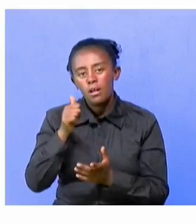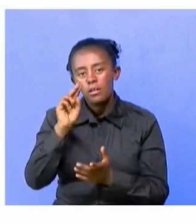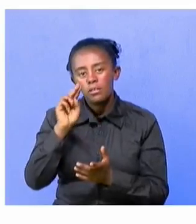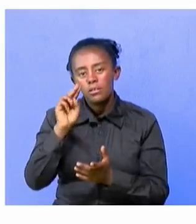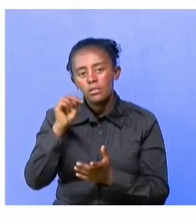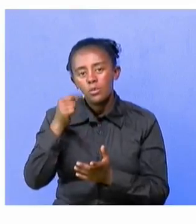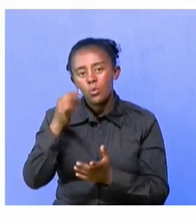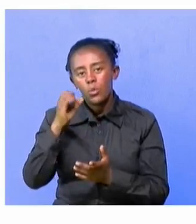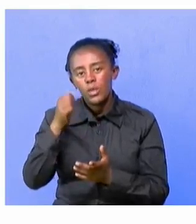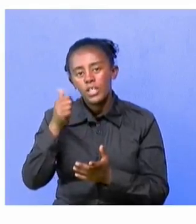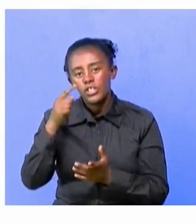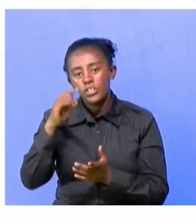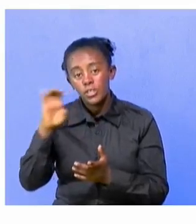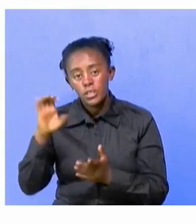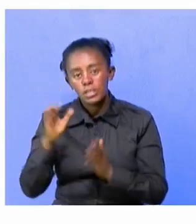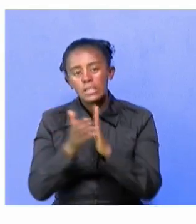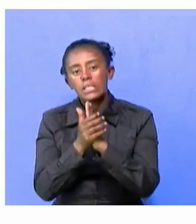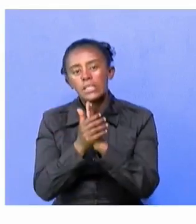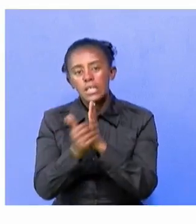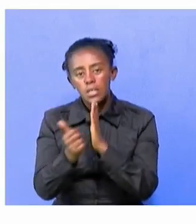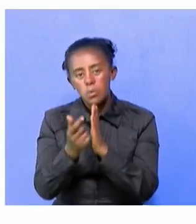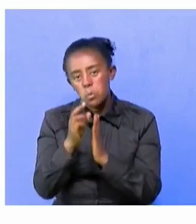skill.